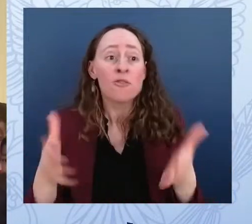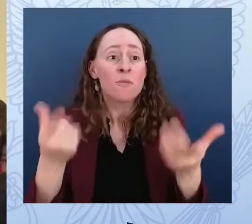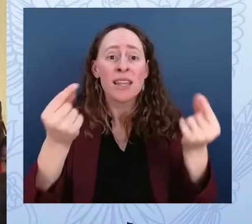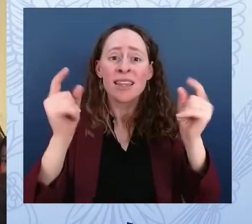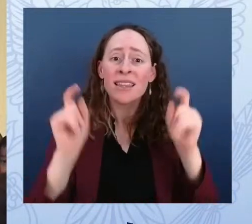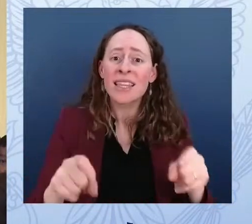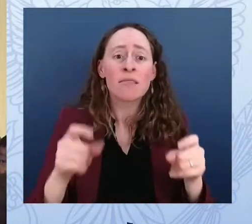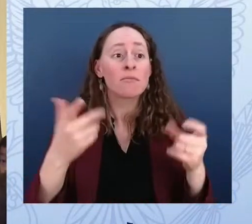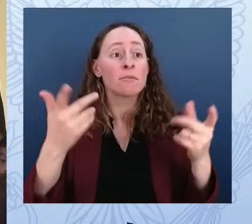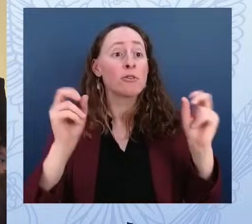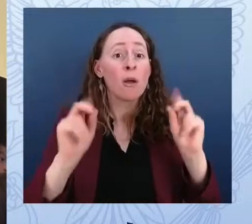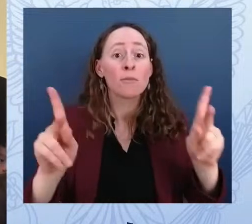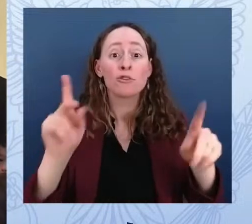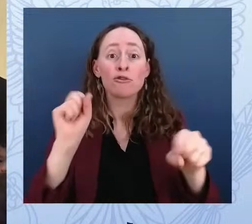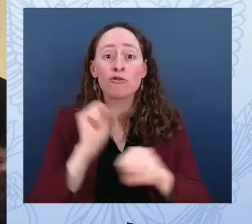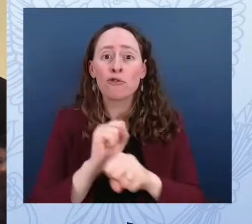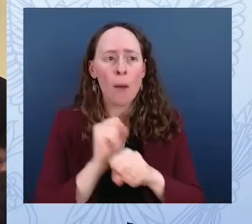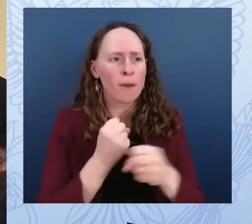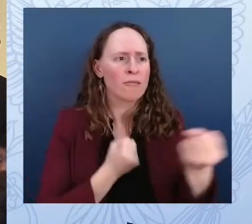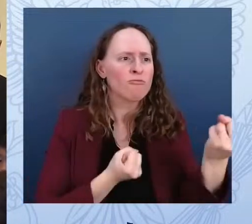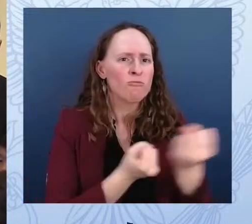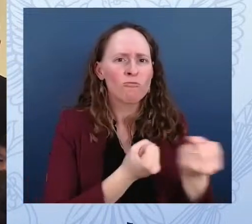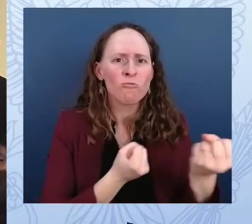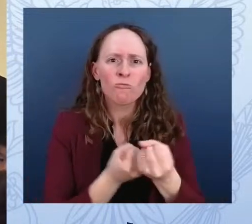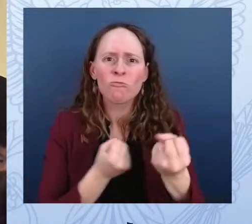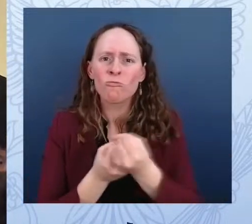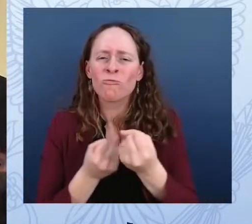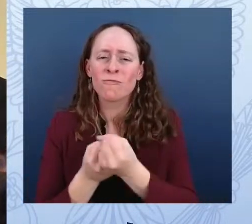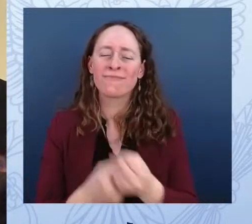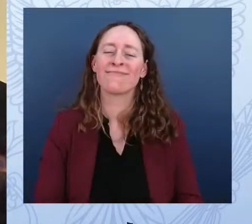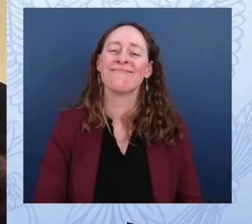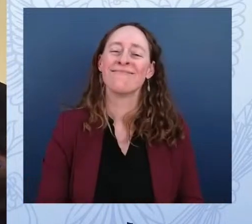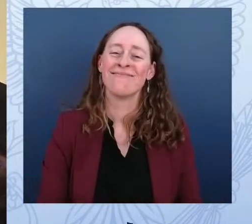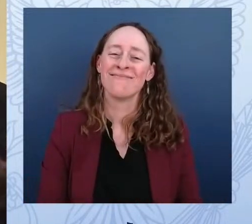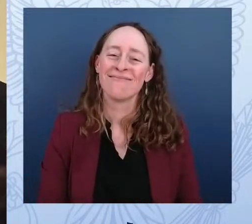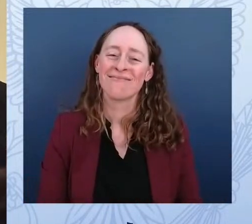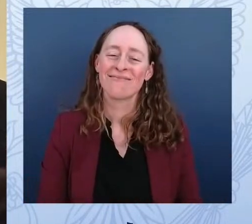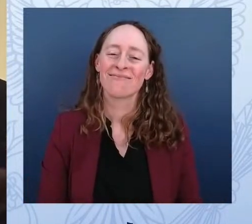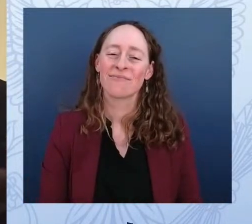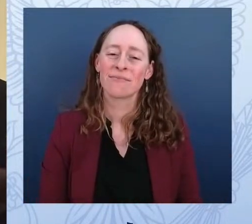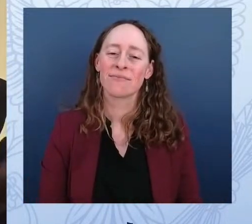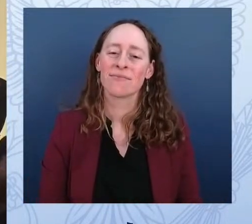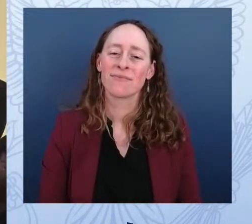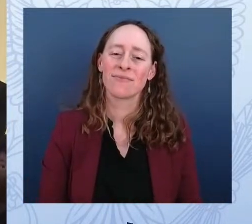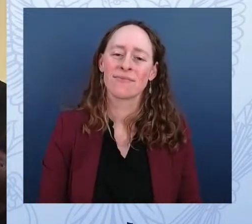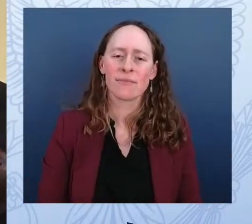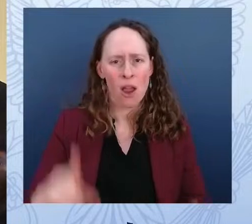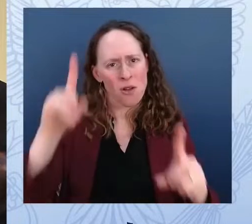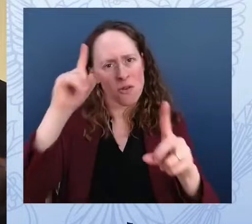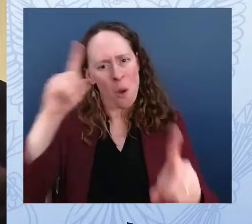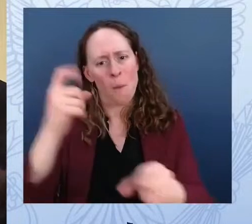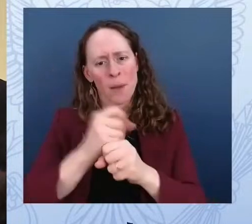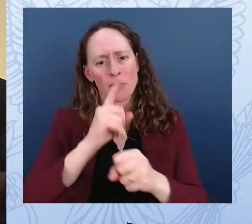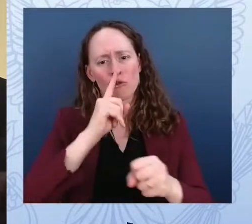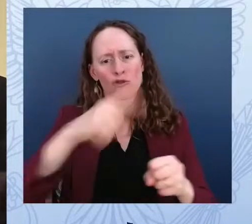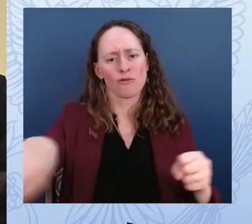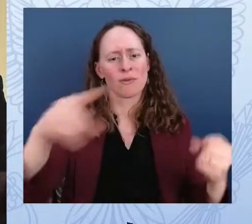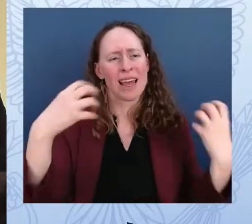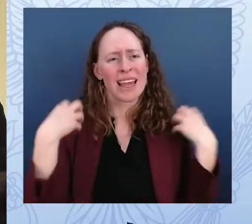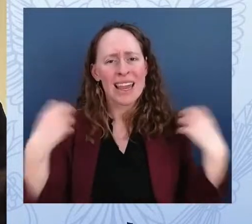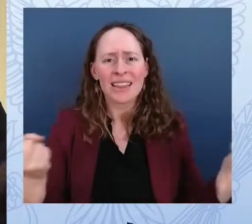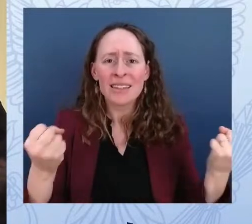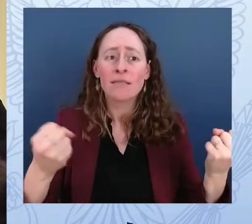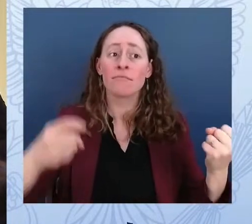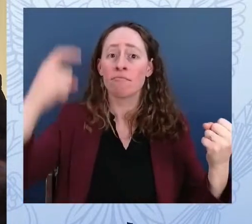deserve, both the physical and mental health of our service members. I began my time as First Lady